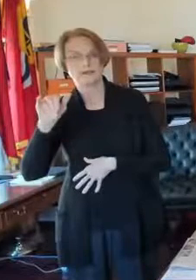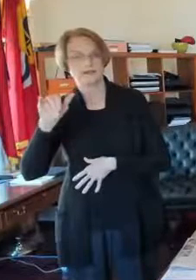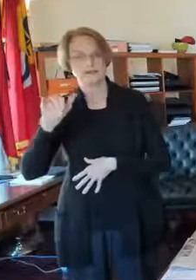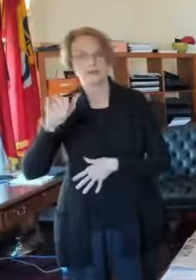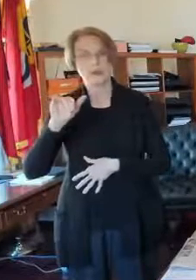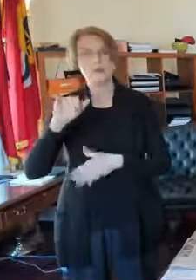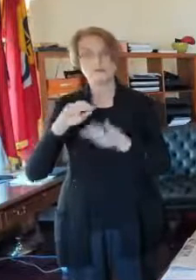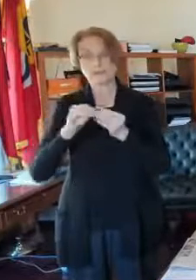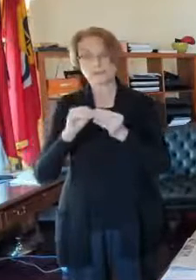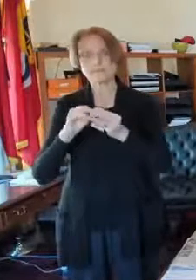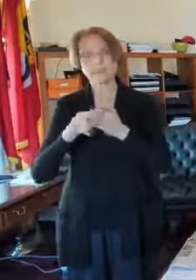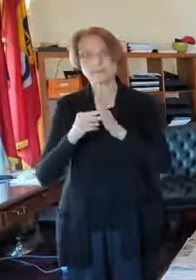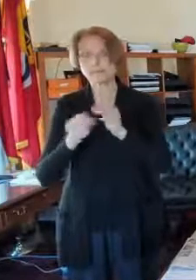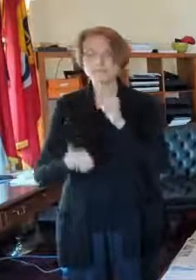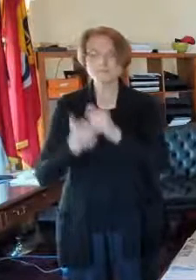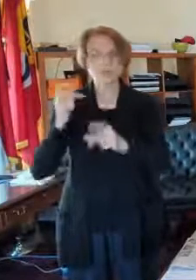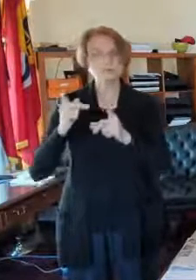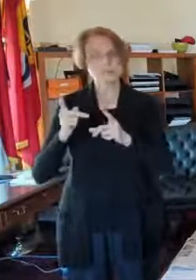but I hope it's,